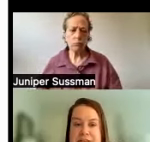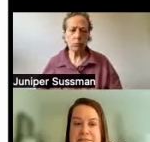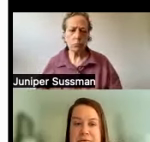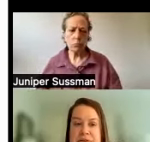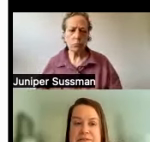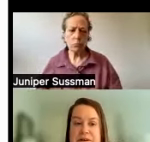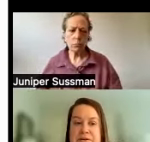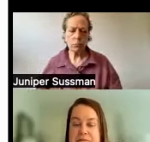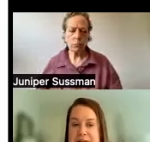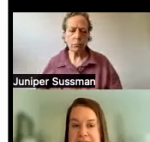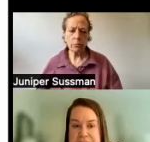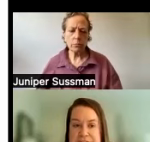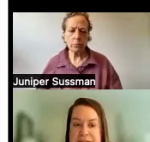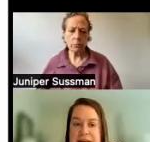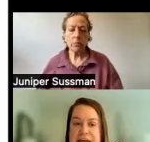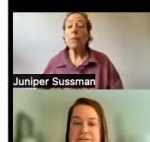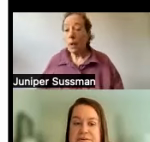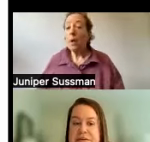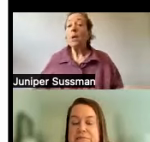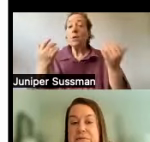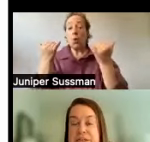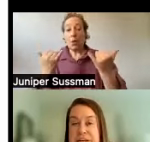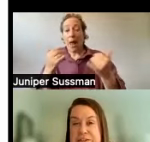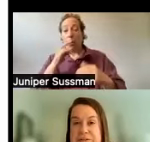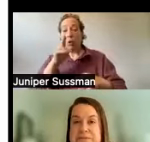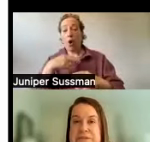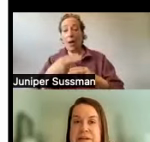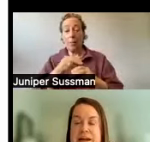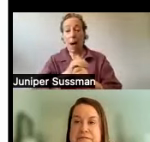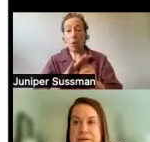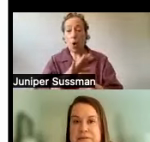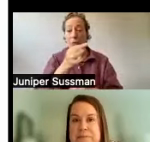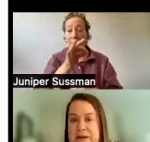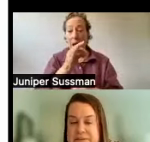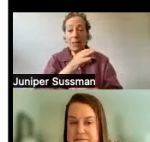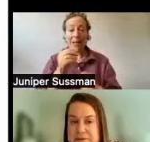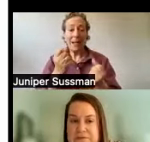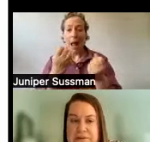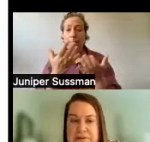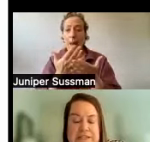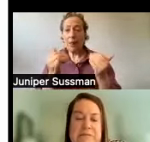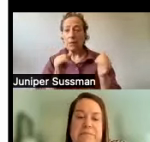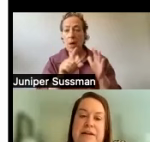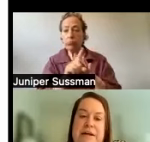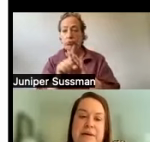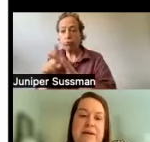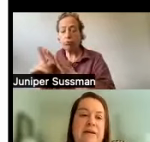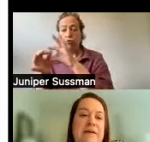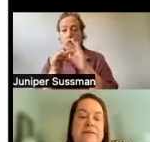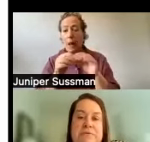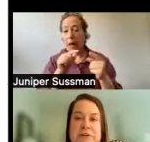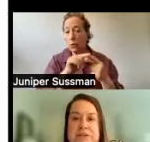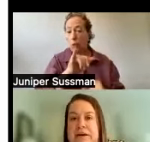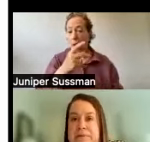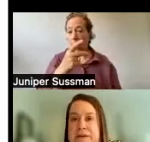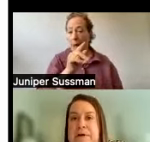session is focused on COVID-19 and sort of the emerging issues that have arisen because of the COVID-19 pandemic.